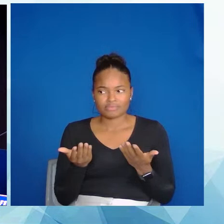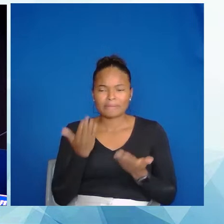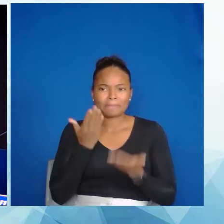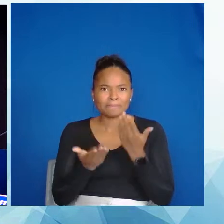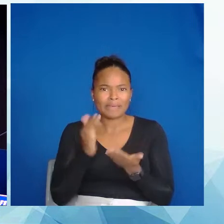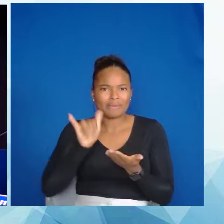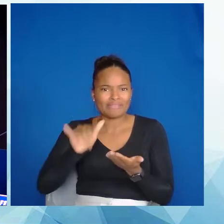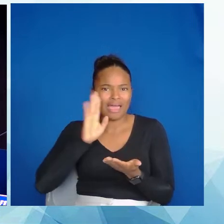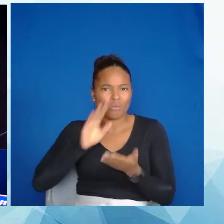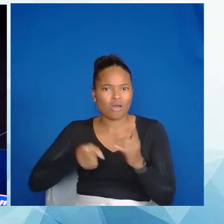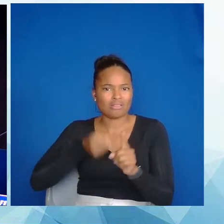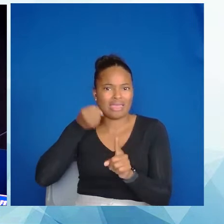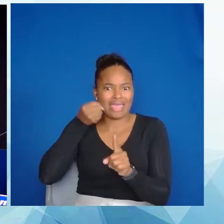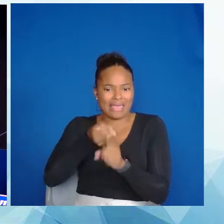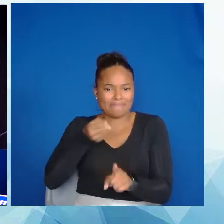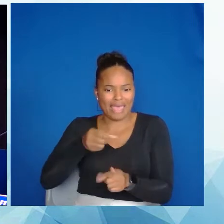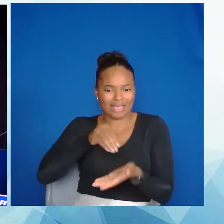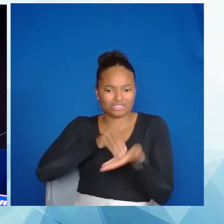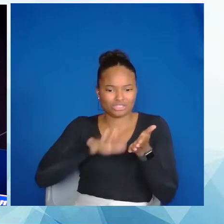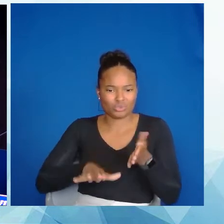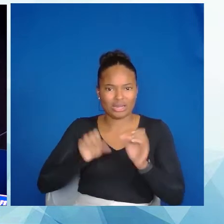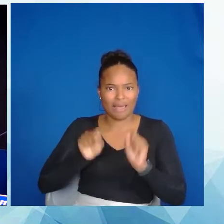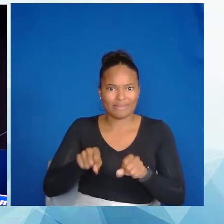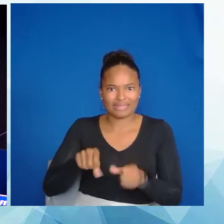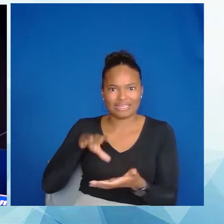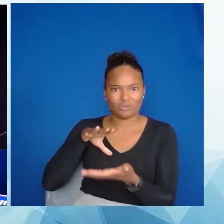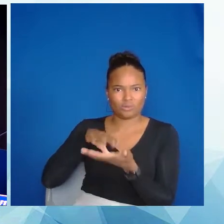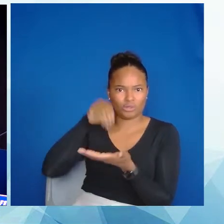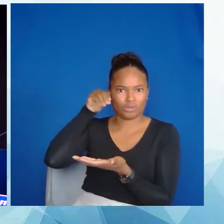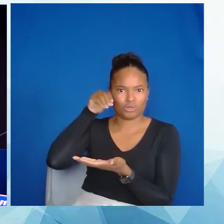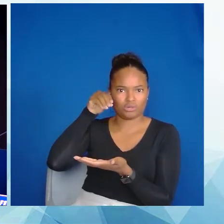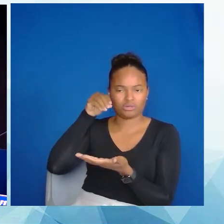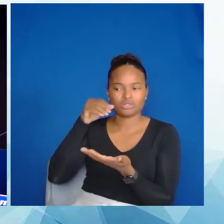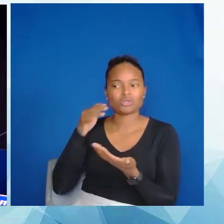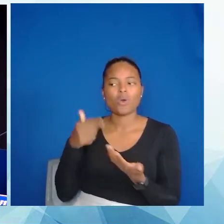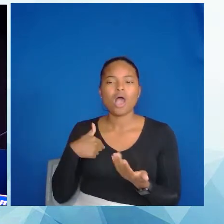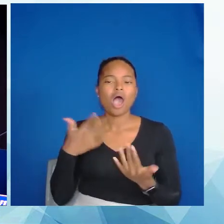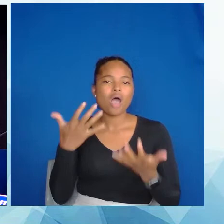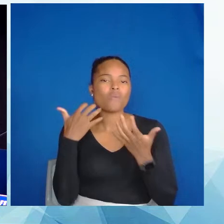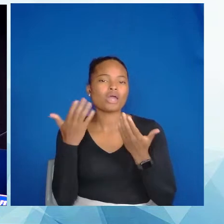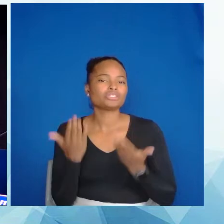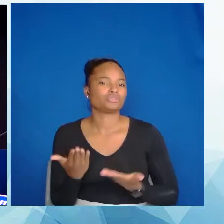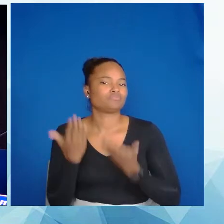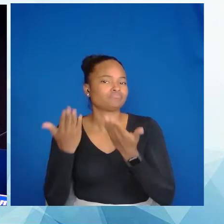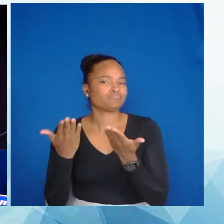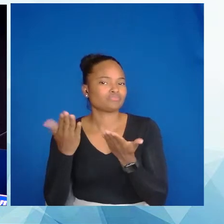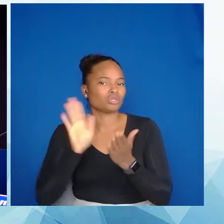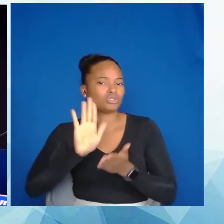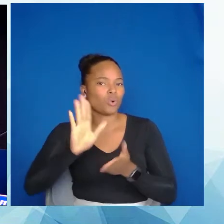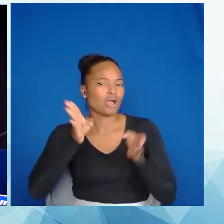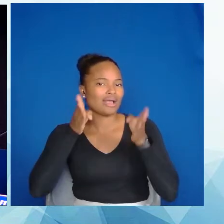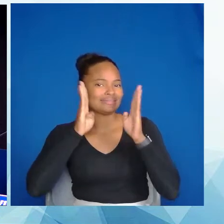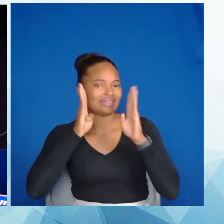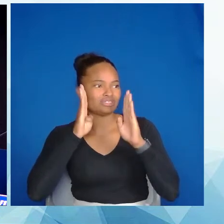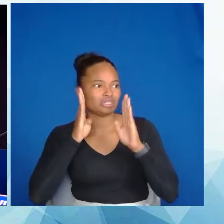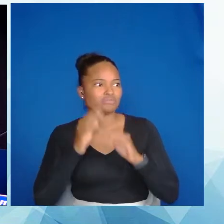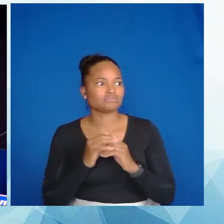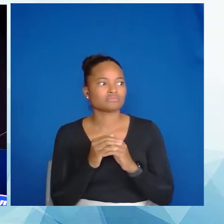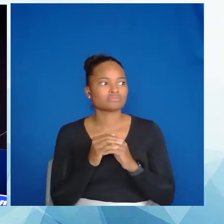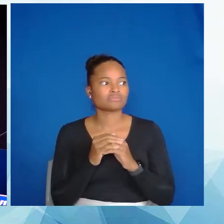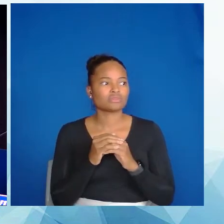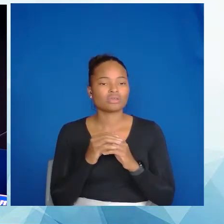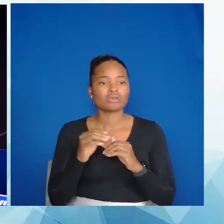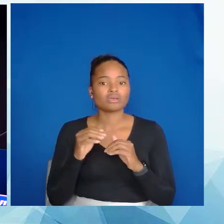impacting students' ability to learn. So that's just one thing I wanted to bring to your attention, that last statement. Overall, reading